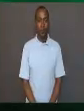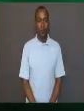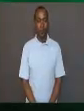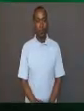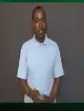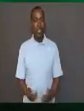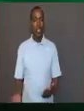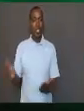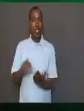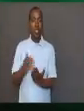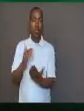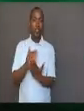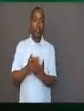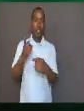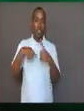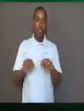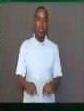Let's get back to our lesson.